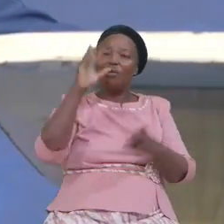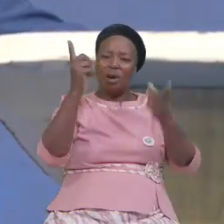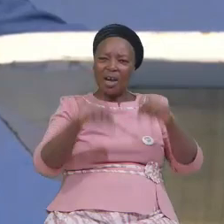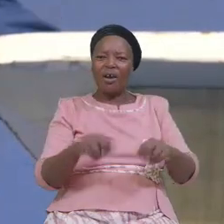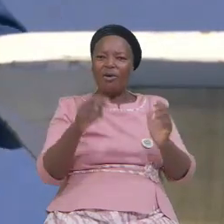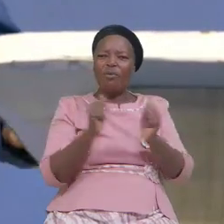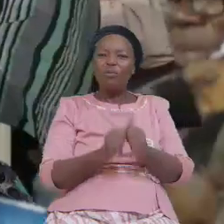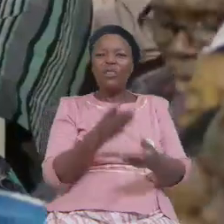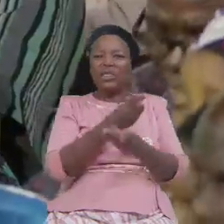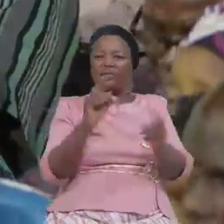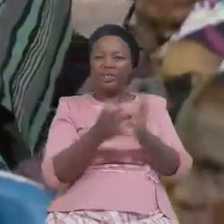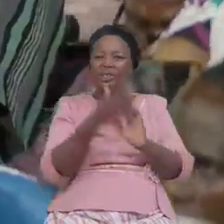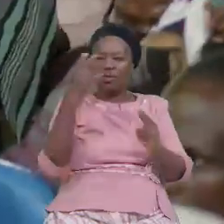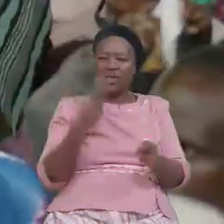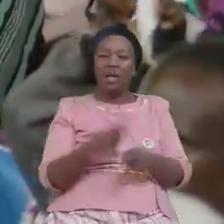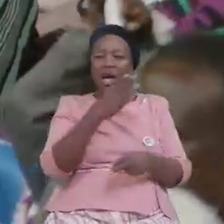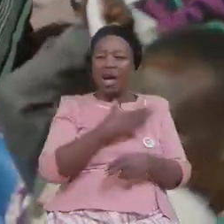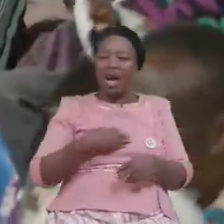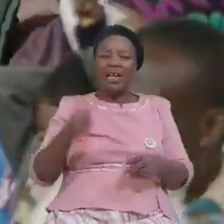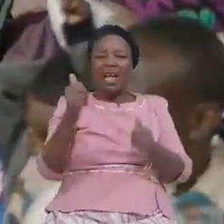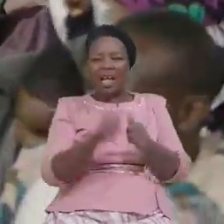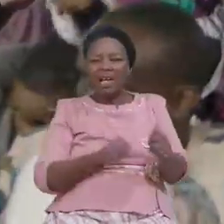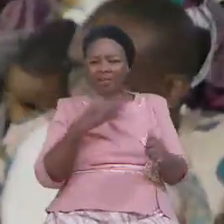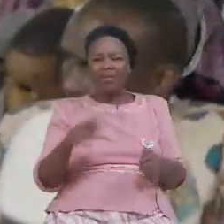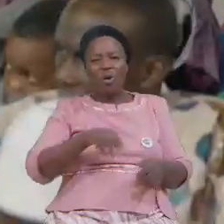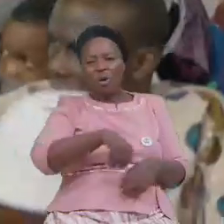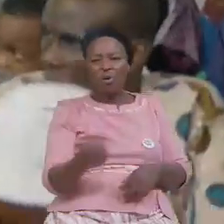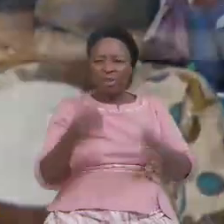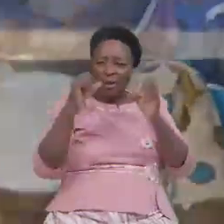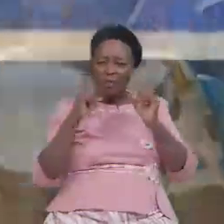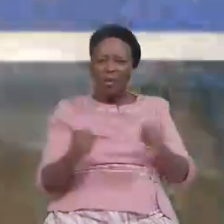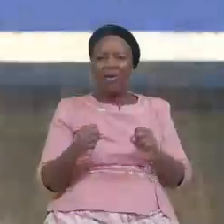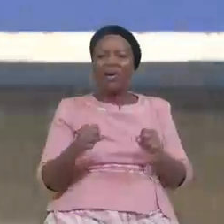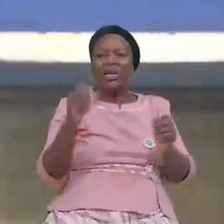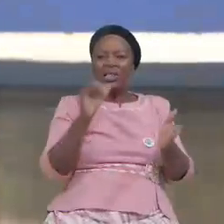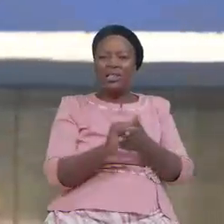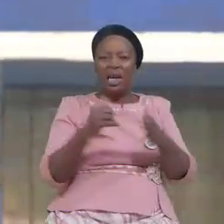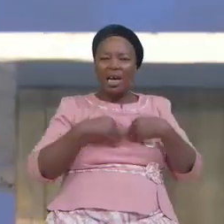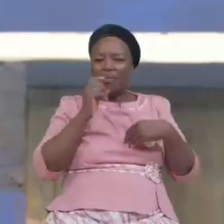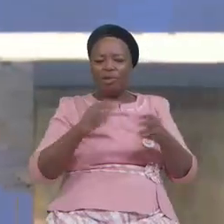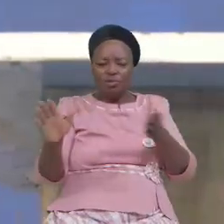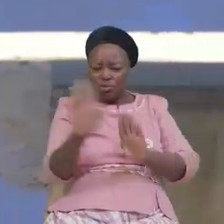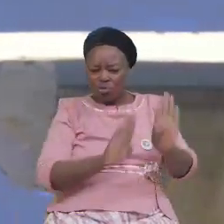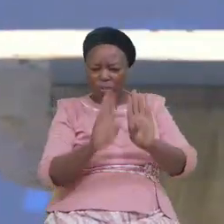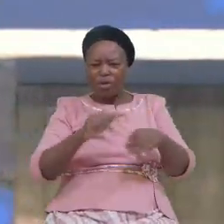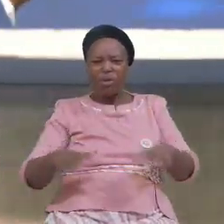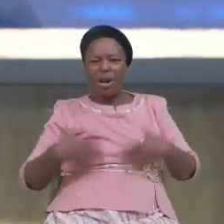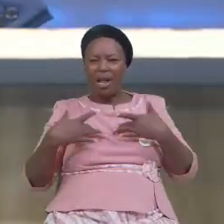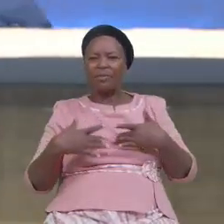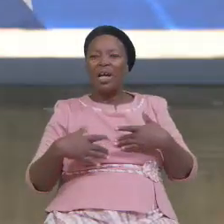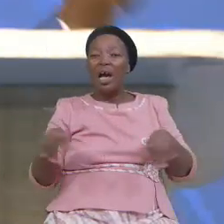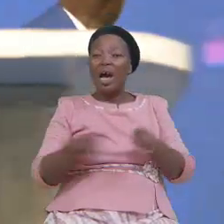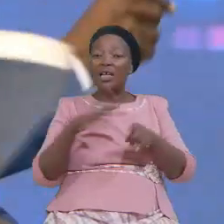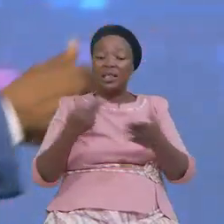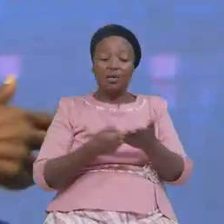with deliverance and every other power that have been tormenting your life. As the Holy